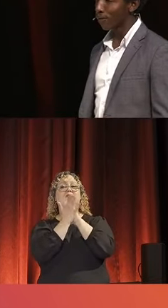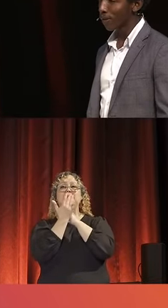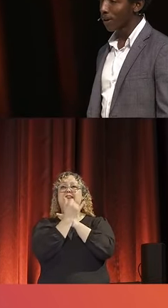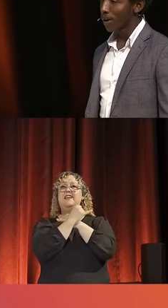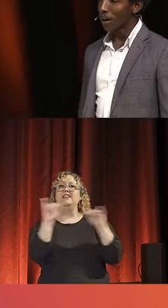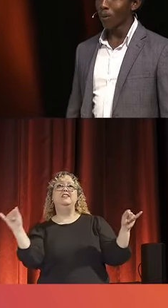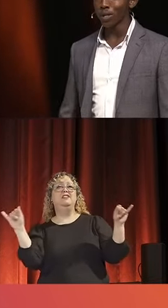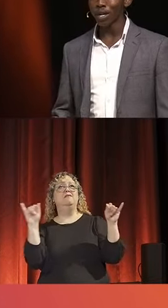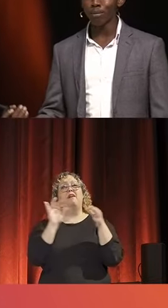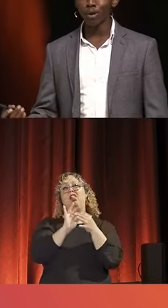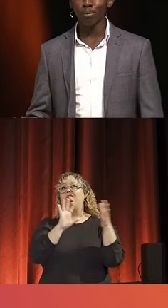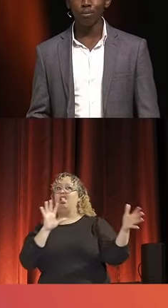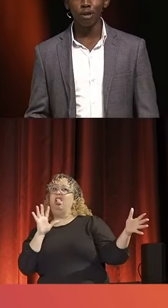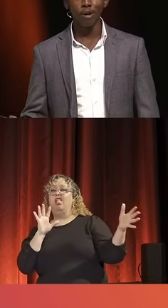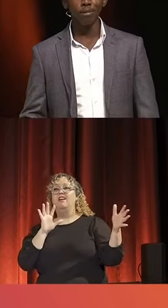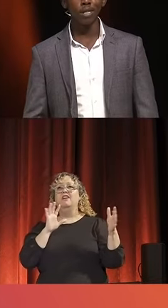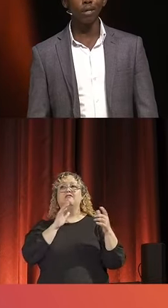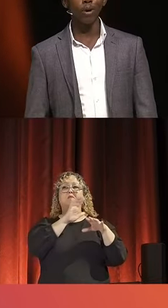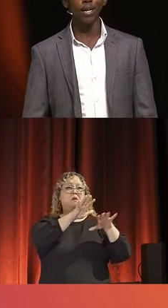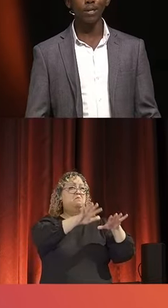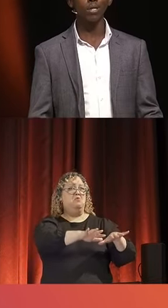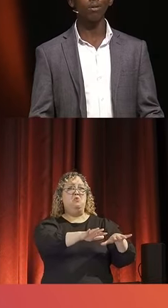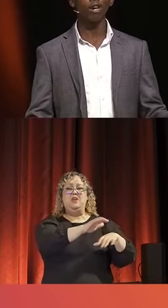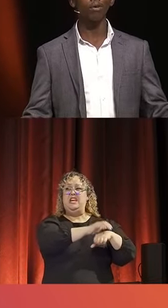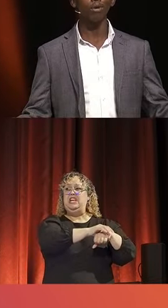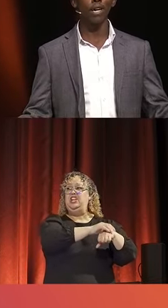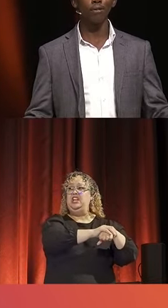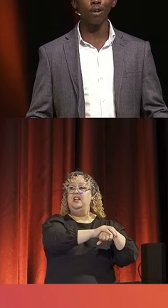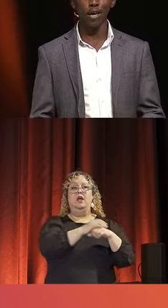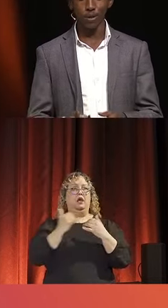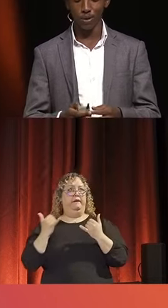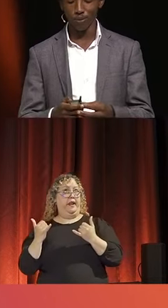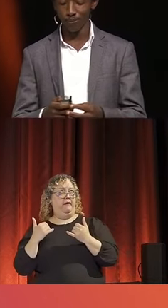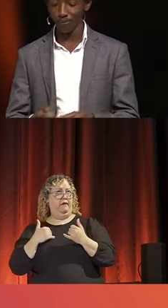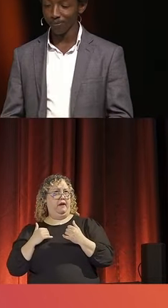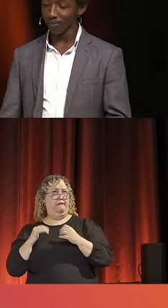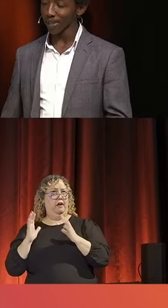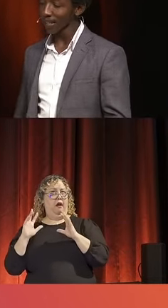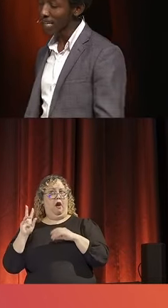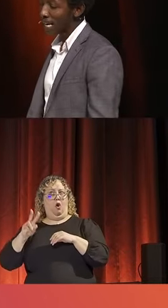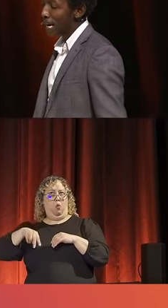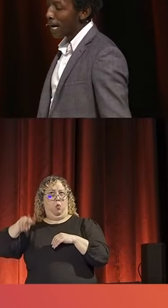have a WhatsApp group with my family where I get to see what everybody had for lunch.